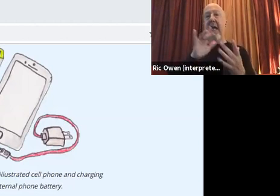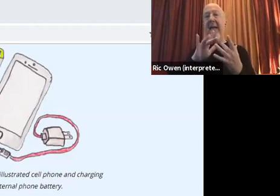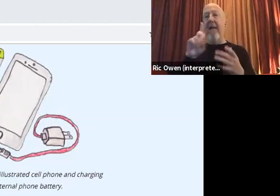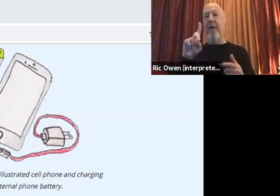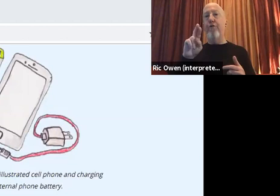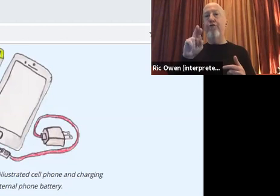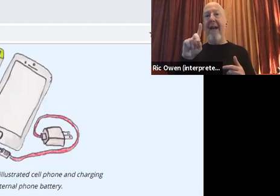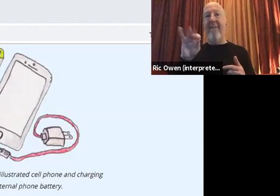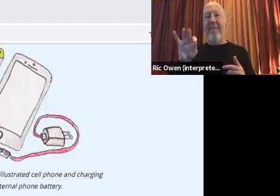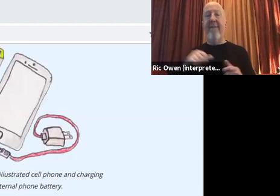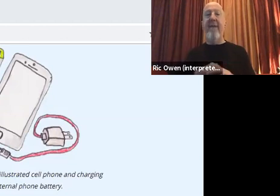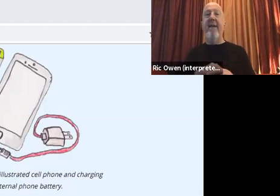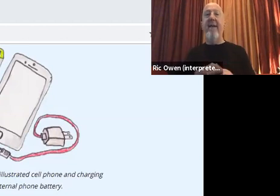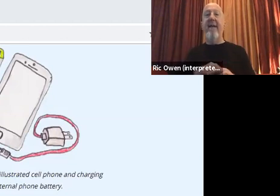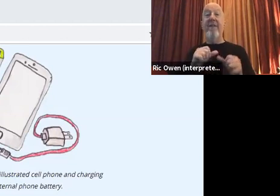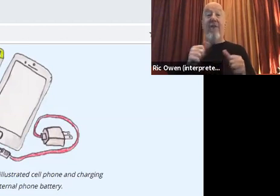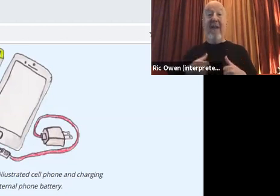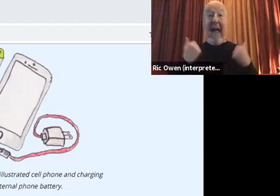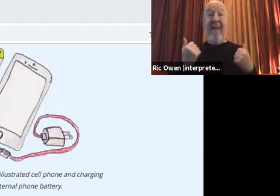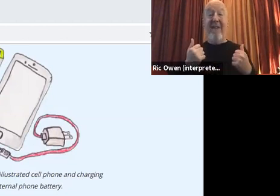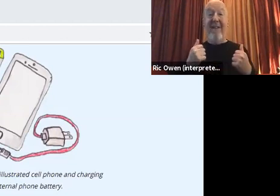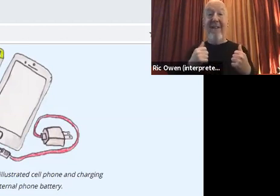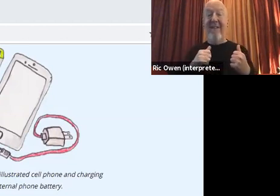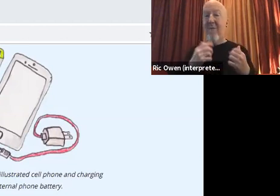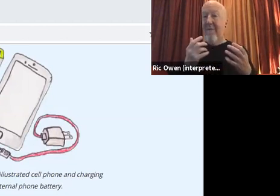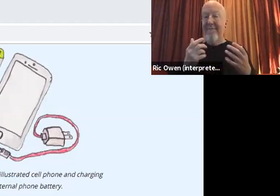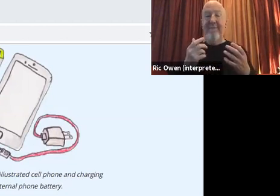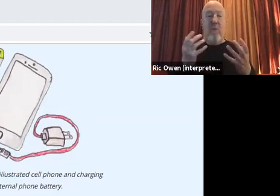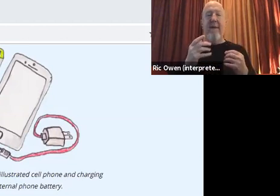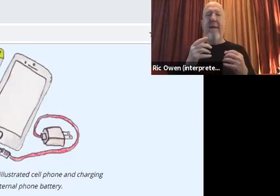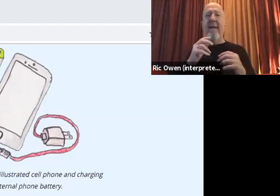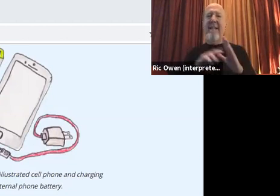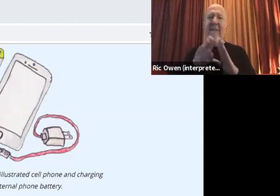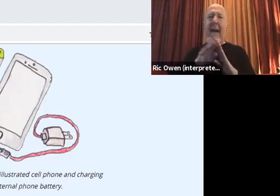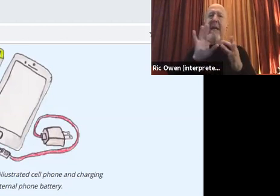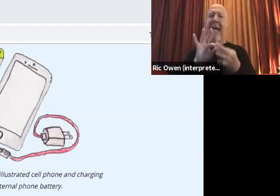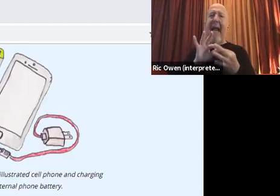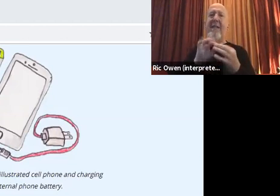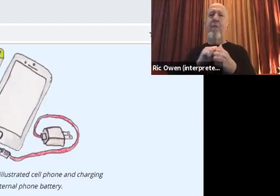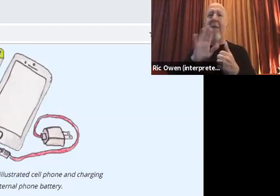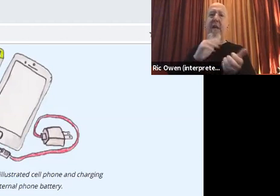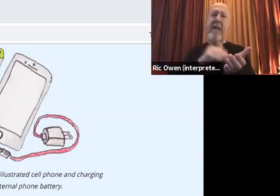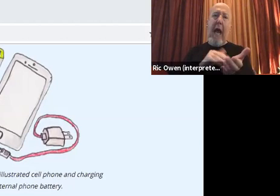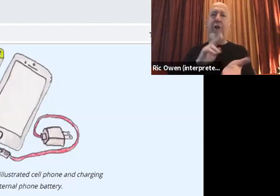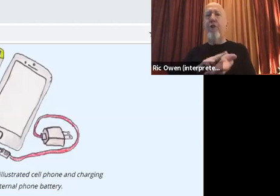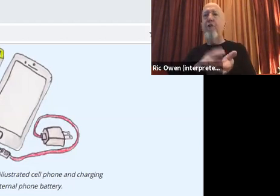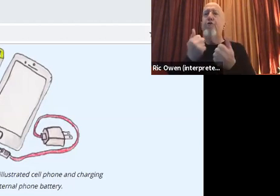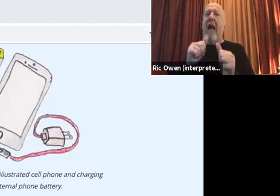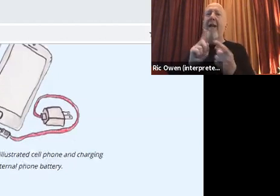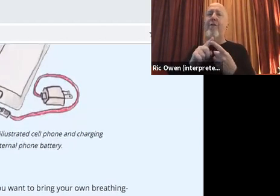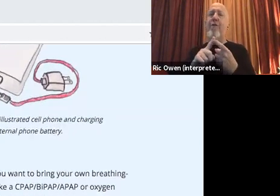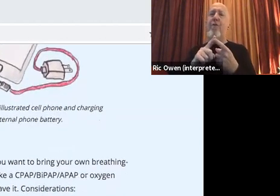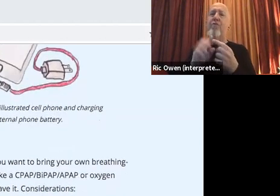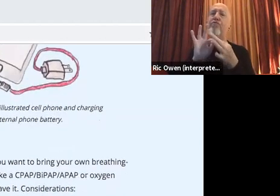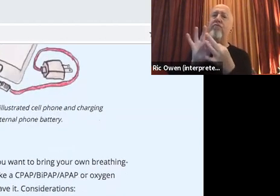consider. Build connections with your healthcare providers. Try to connect with your providers. To